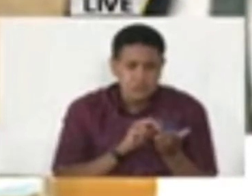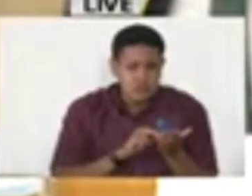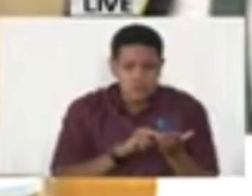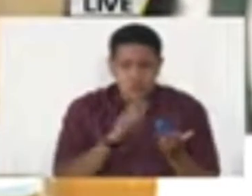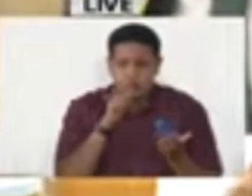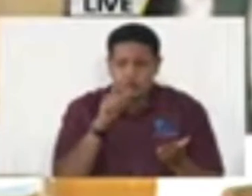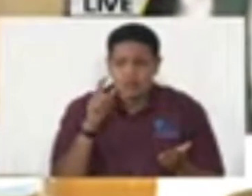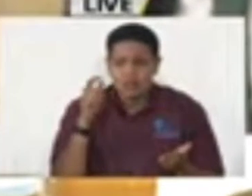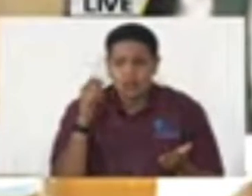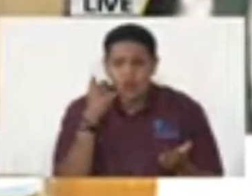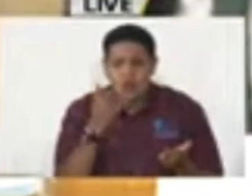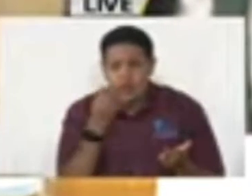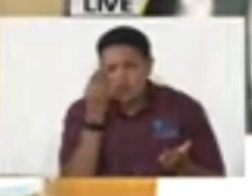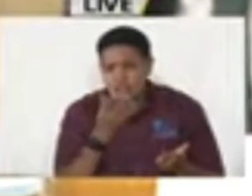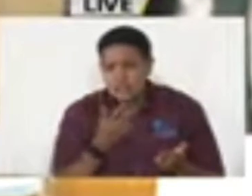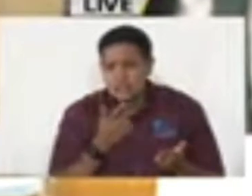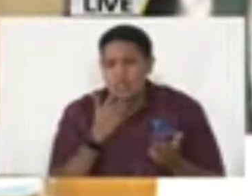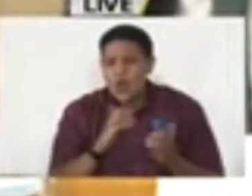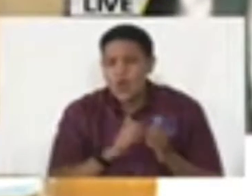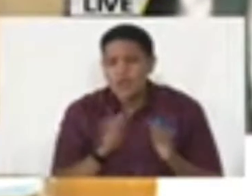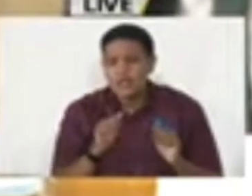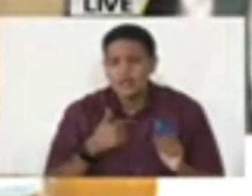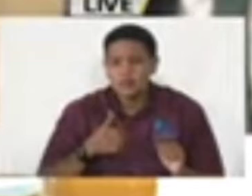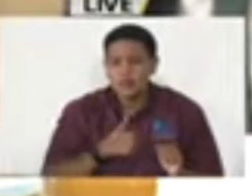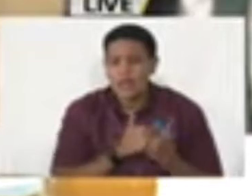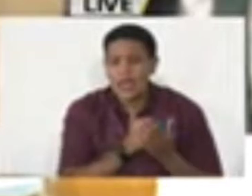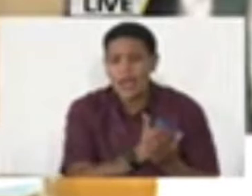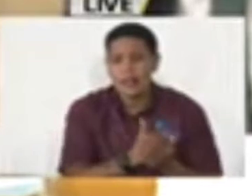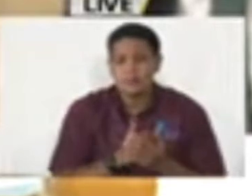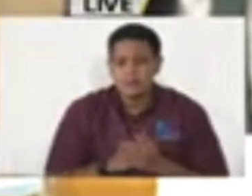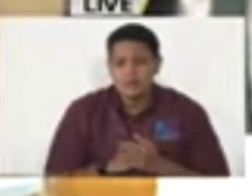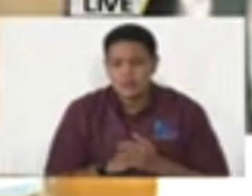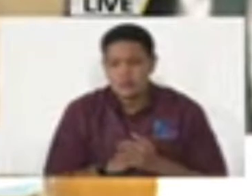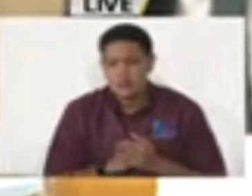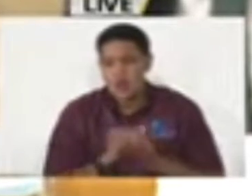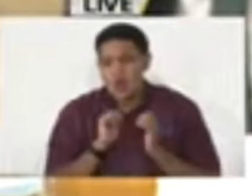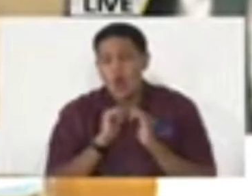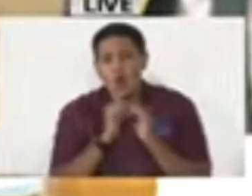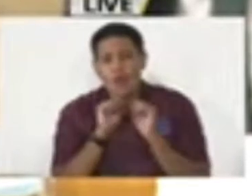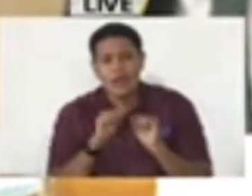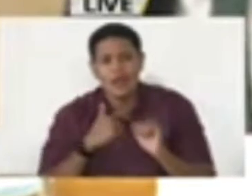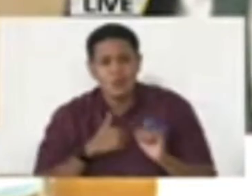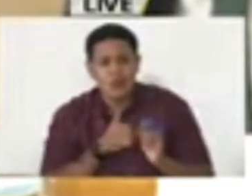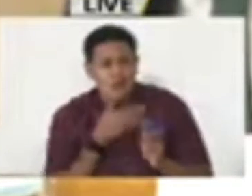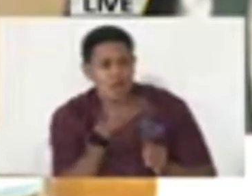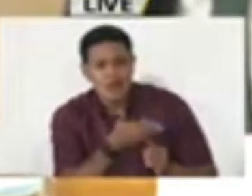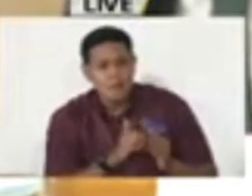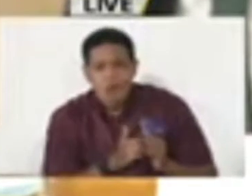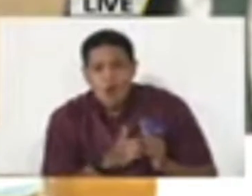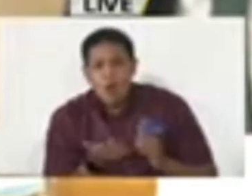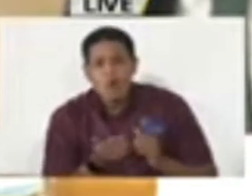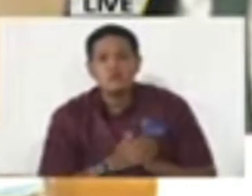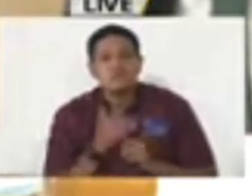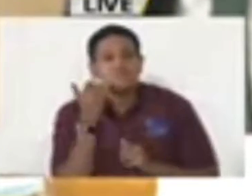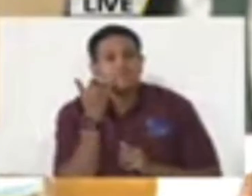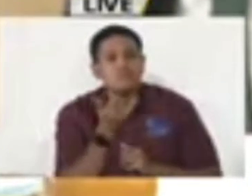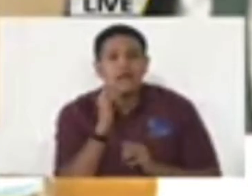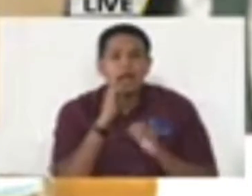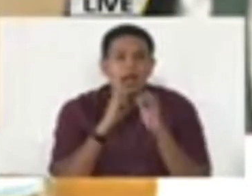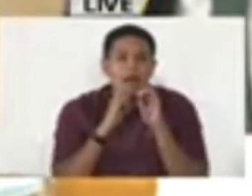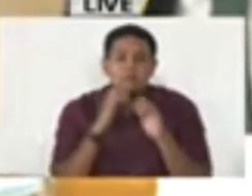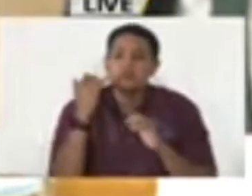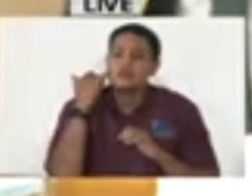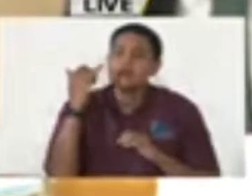been calling to say, how can we help? How can we help? They have been calling our embassies